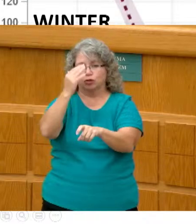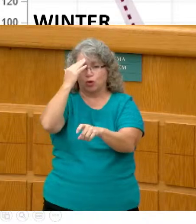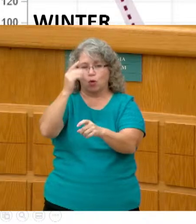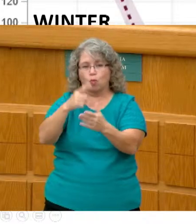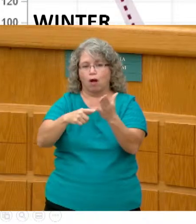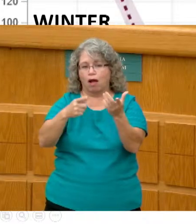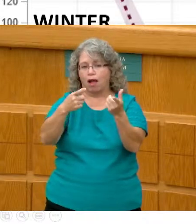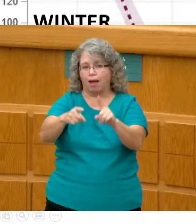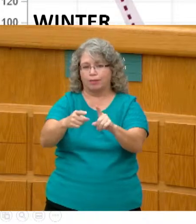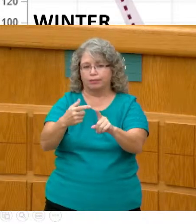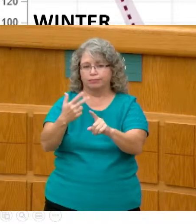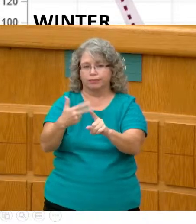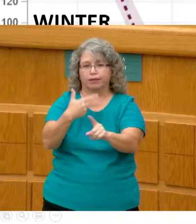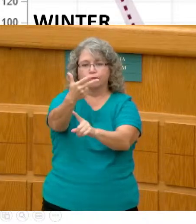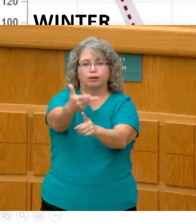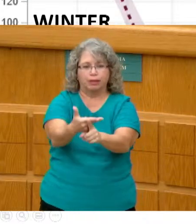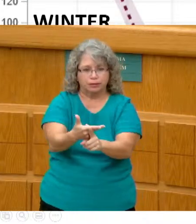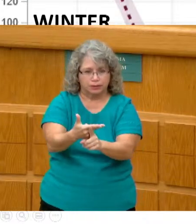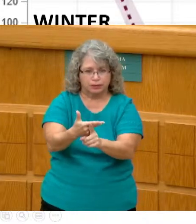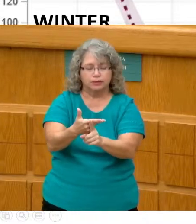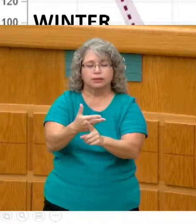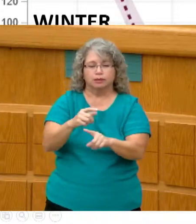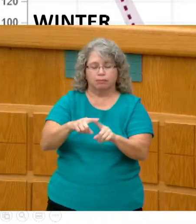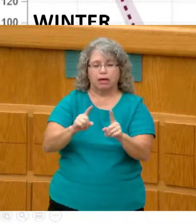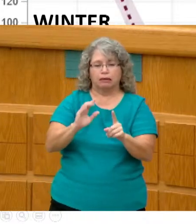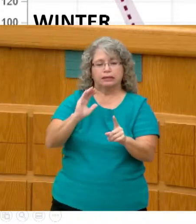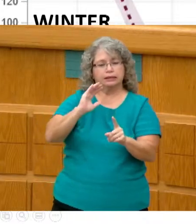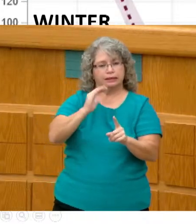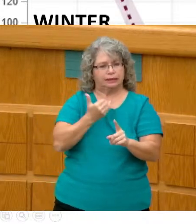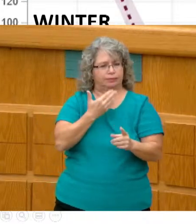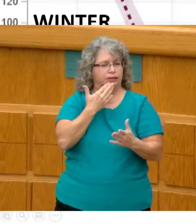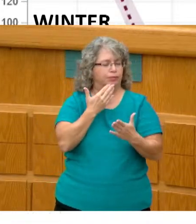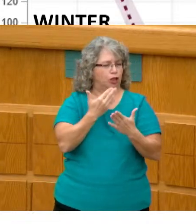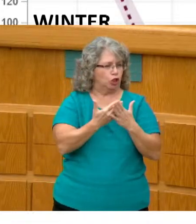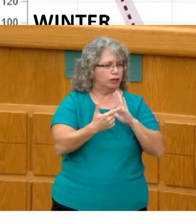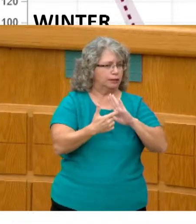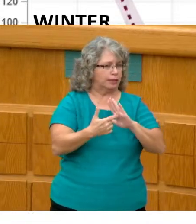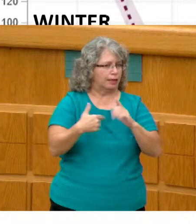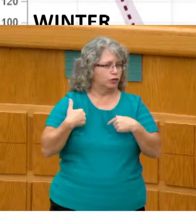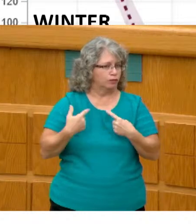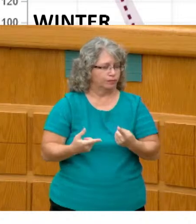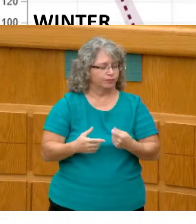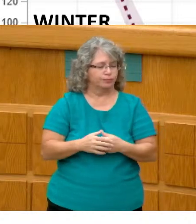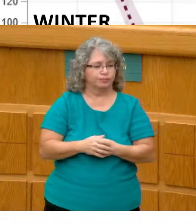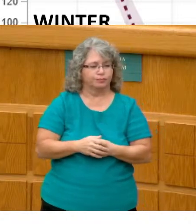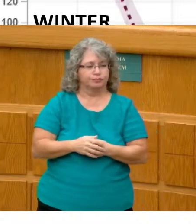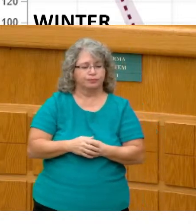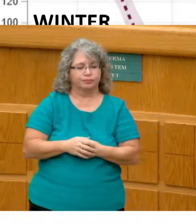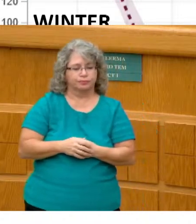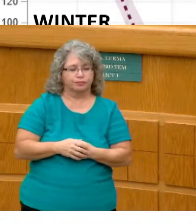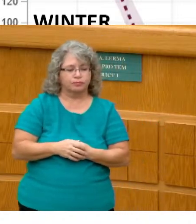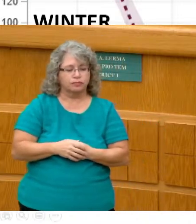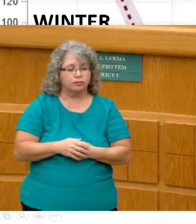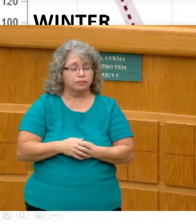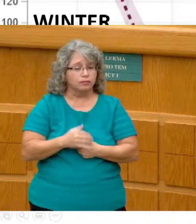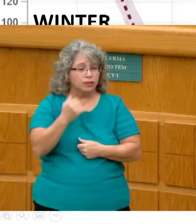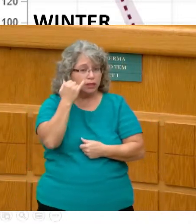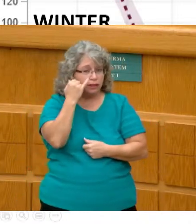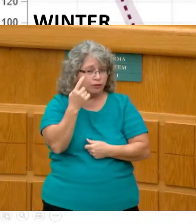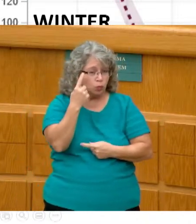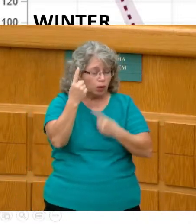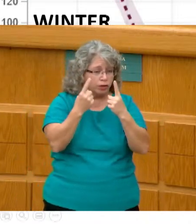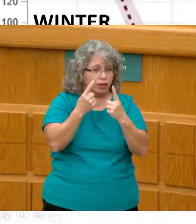But this at least seems to be a good sign. If you're wondering what kind of effect masking has,